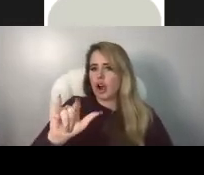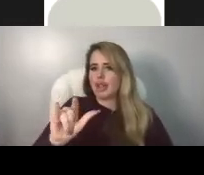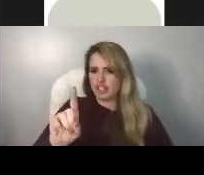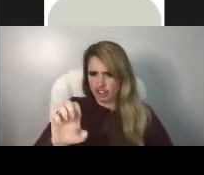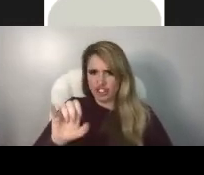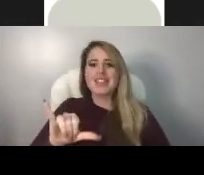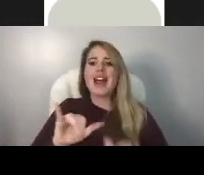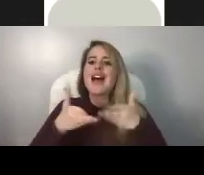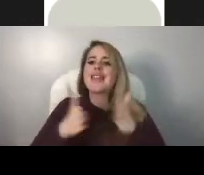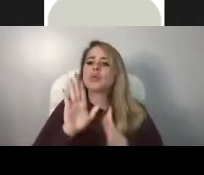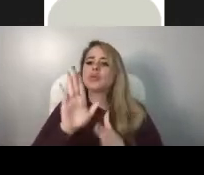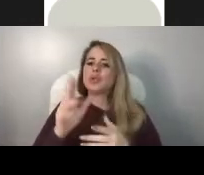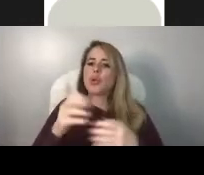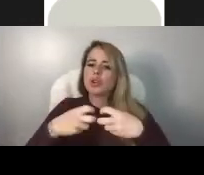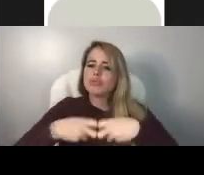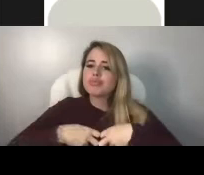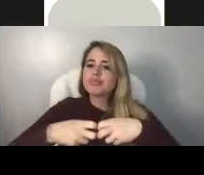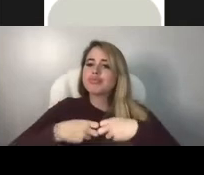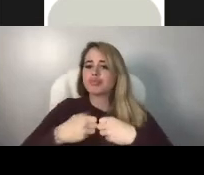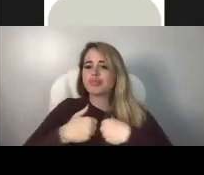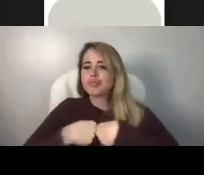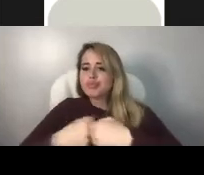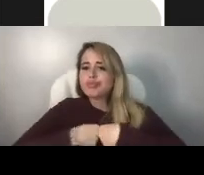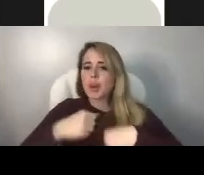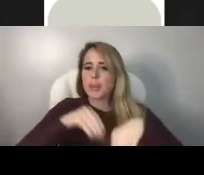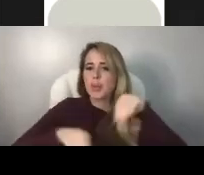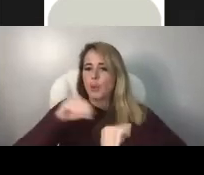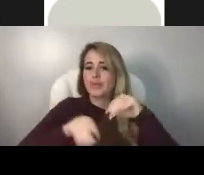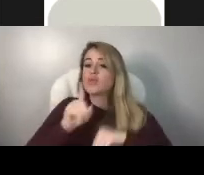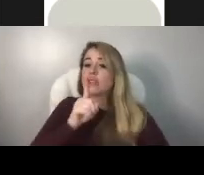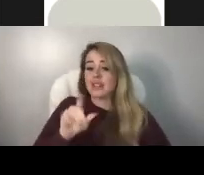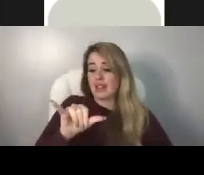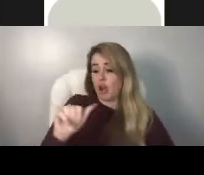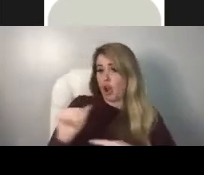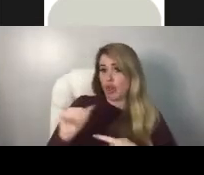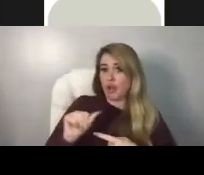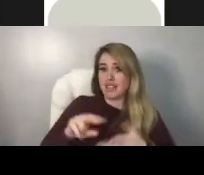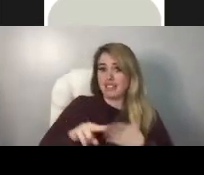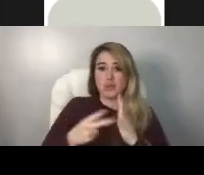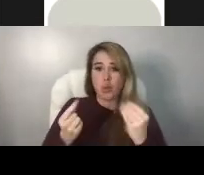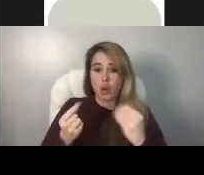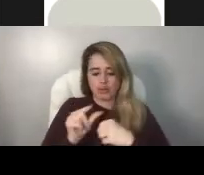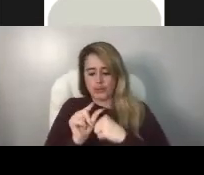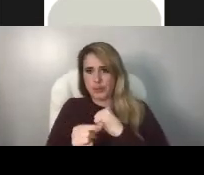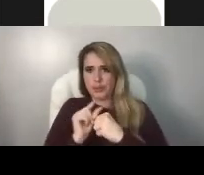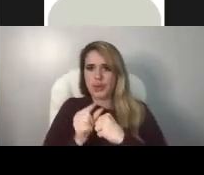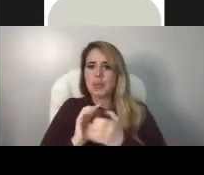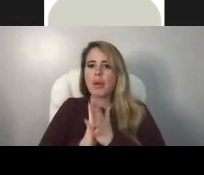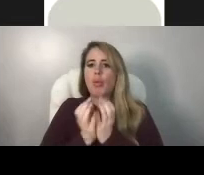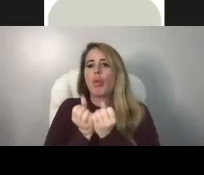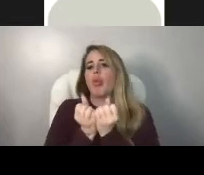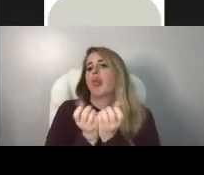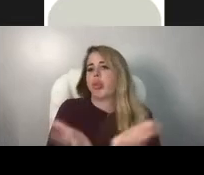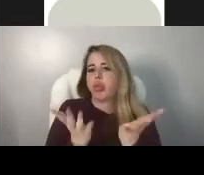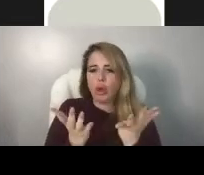to move. And arthritis is really basically that cartilage wears out, and instead of having a